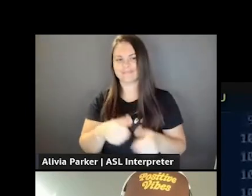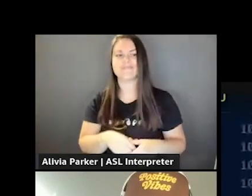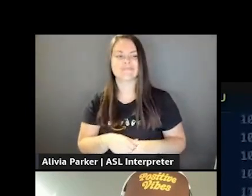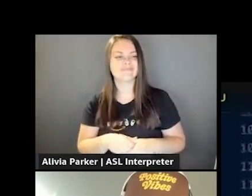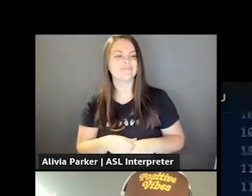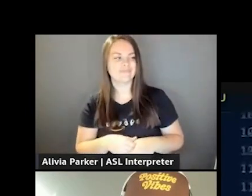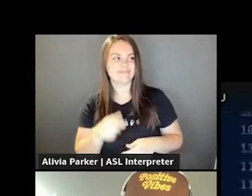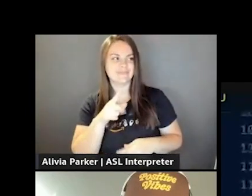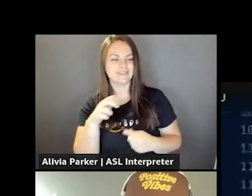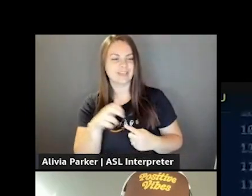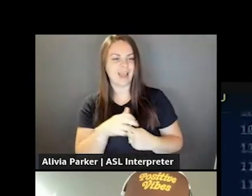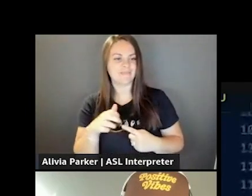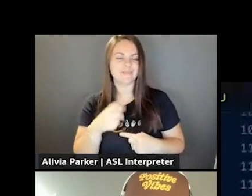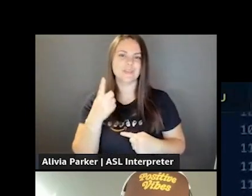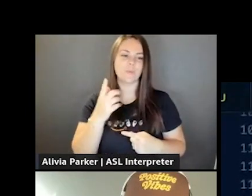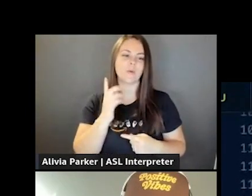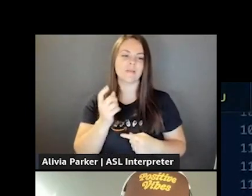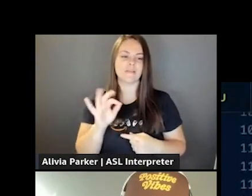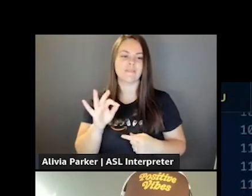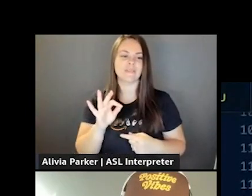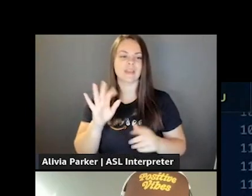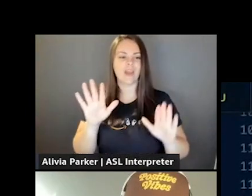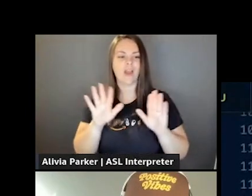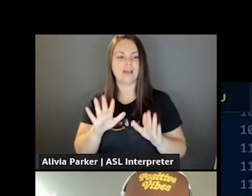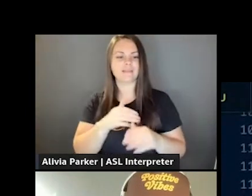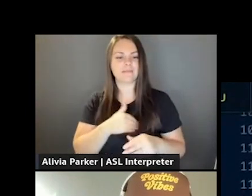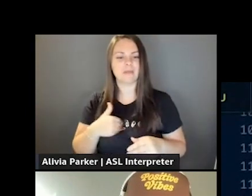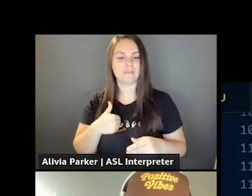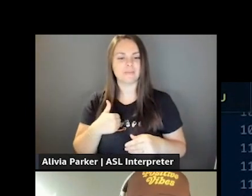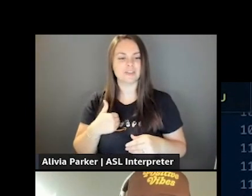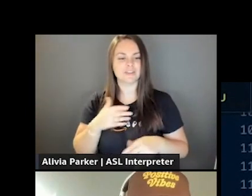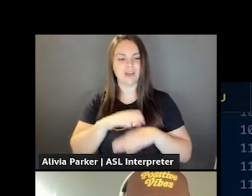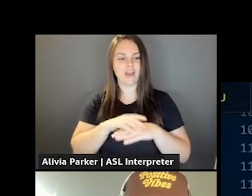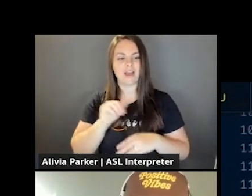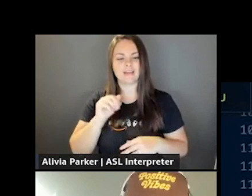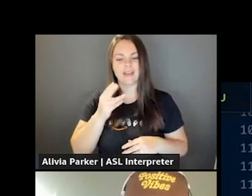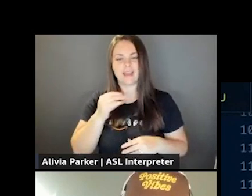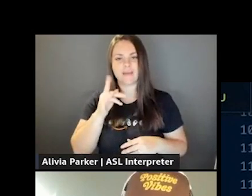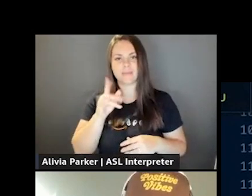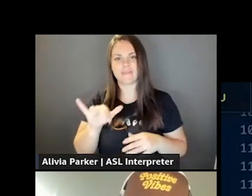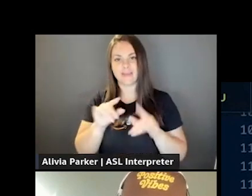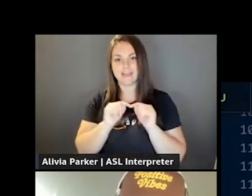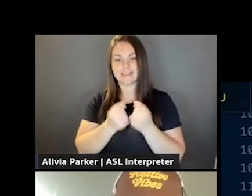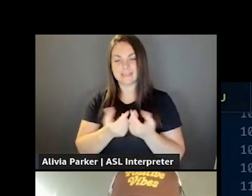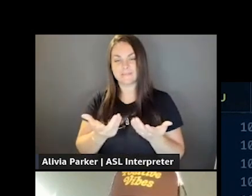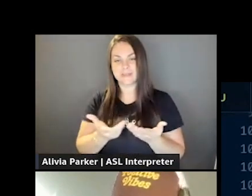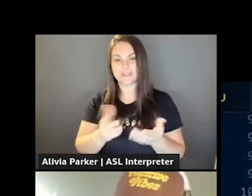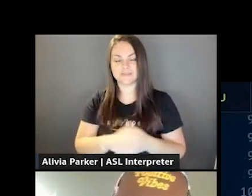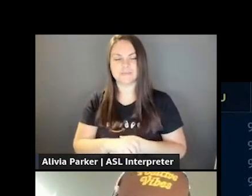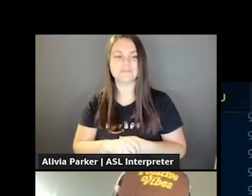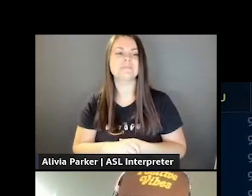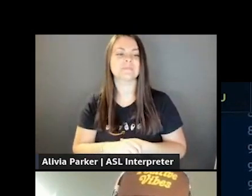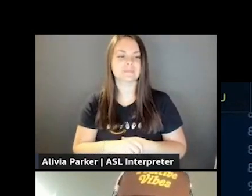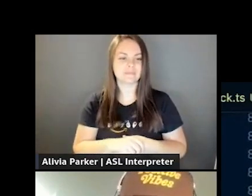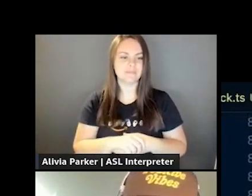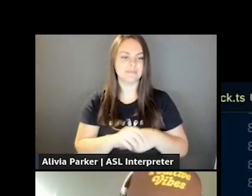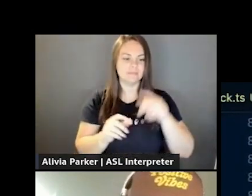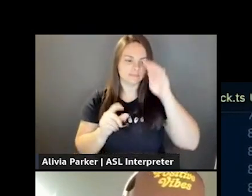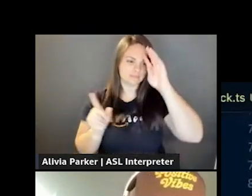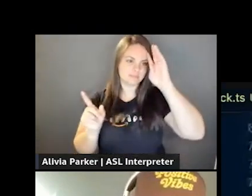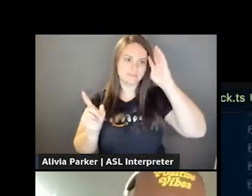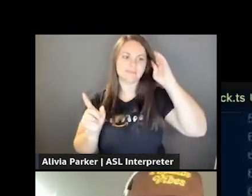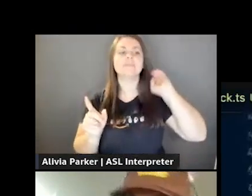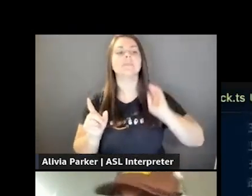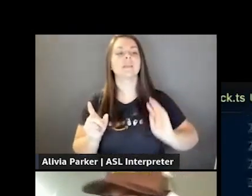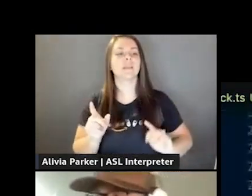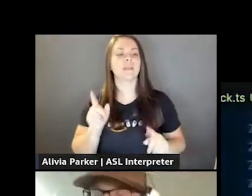is. He's one of the awesome members on the Amplify team here. So I have this set up. Let's kind of walk Jack, through. this is not the only language